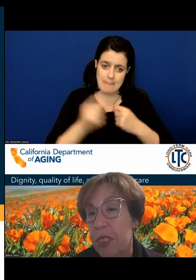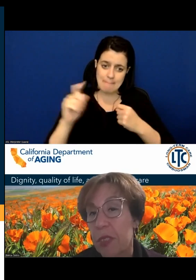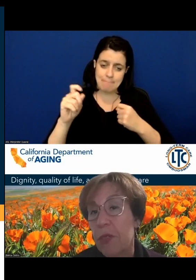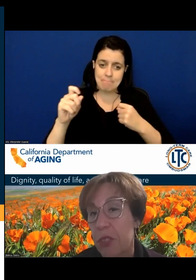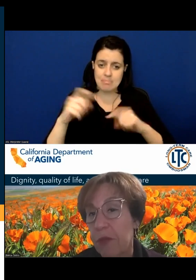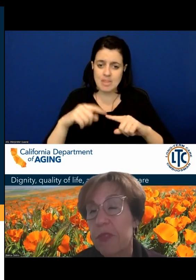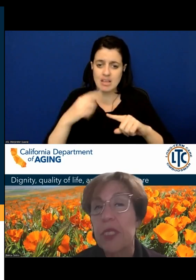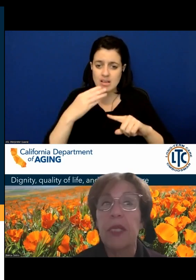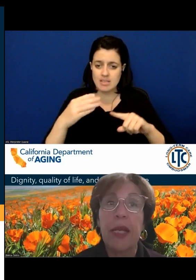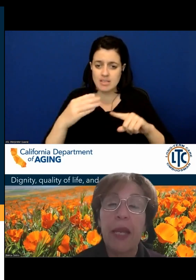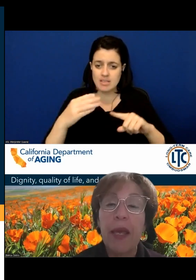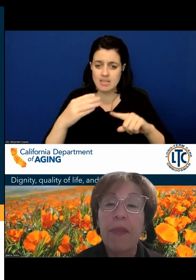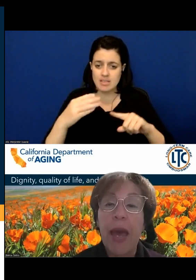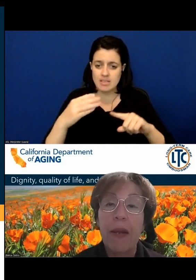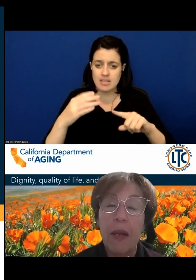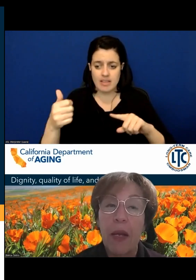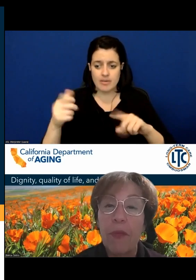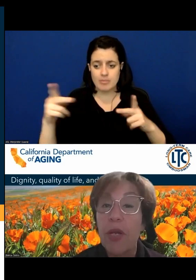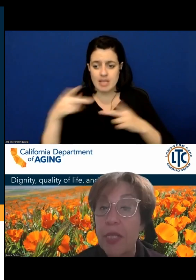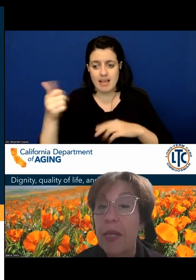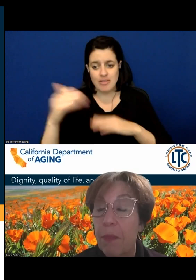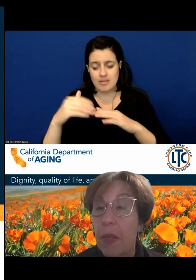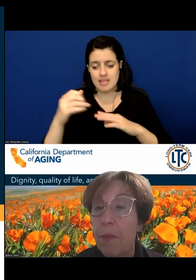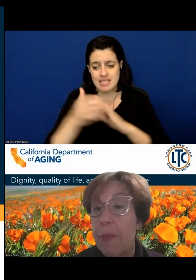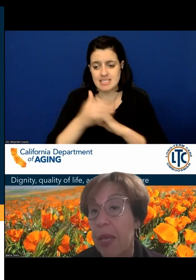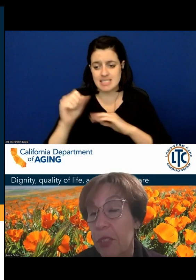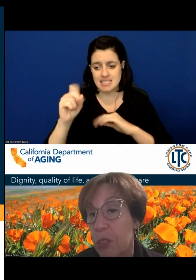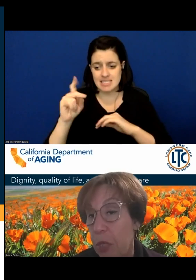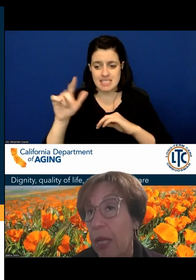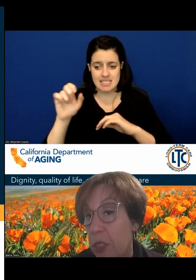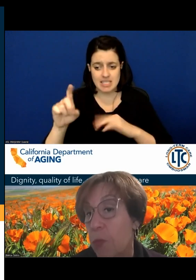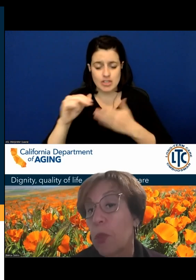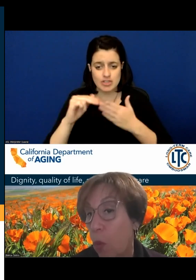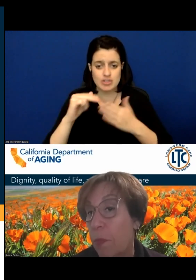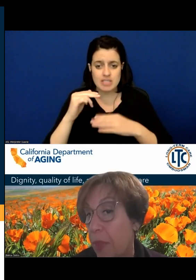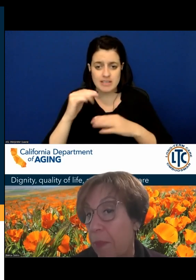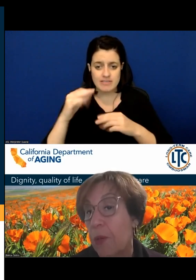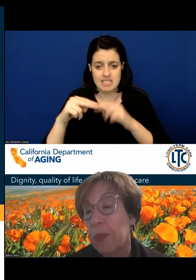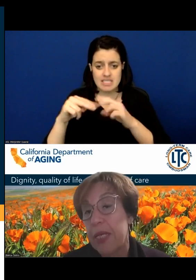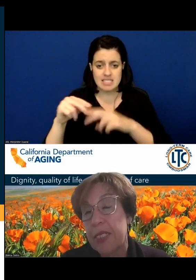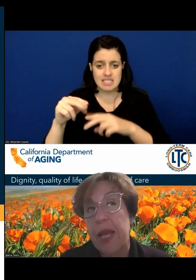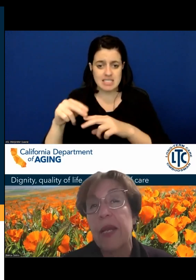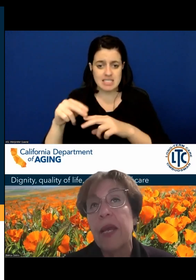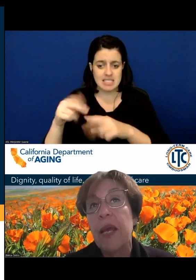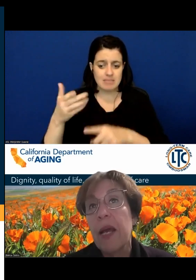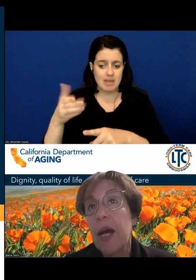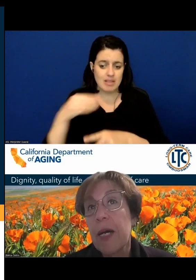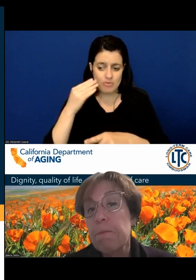skilled nursing facility that the resident may be eligible or be better placed